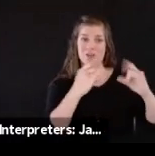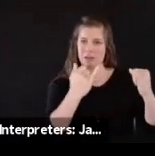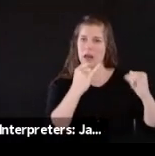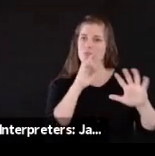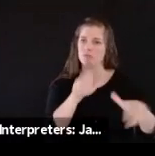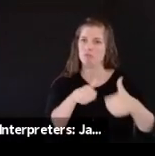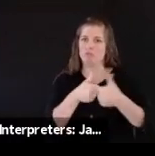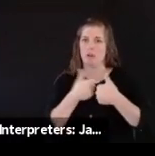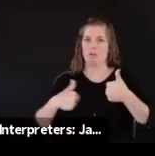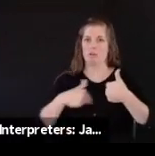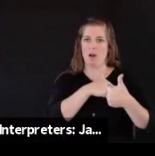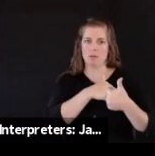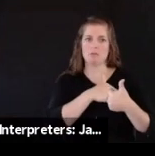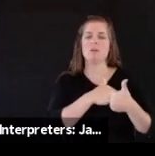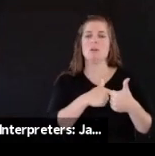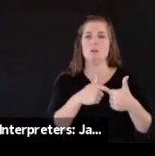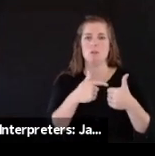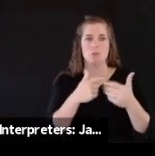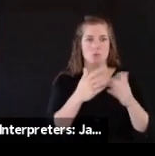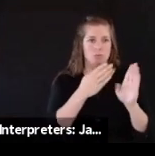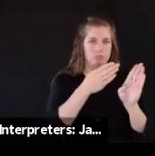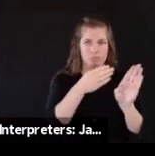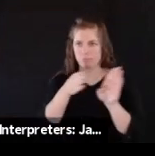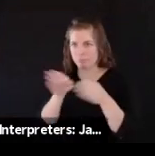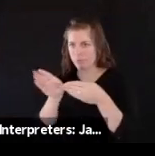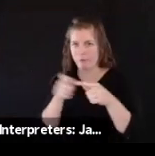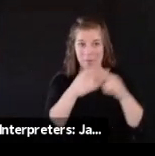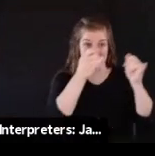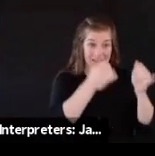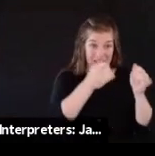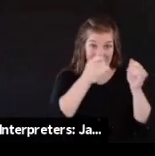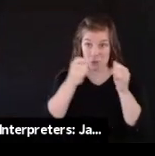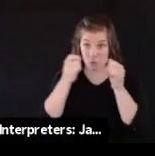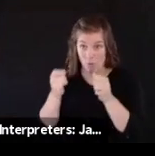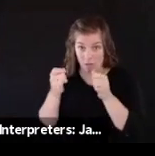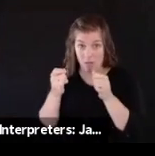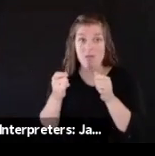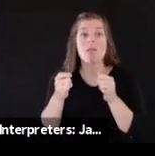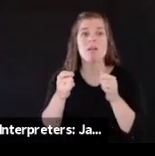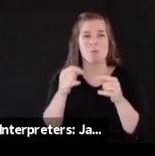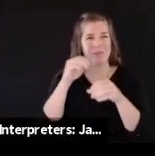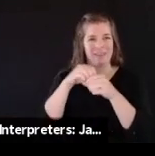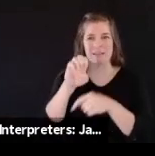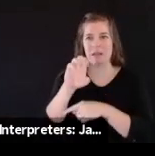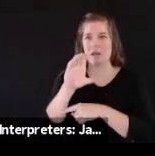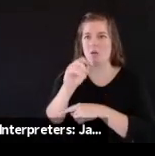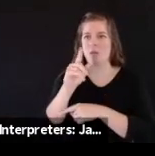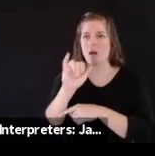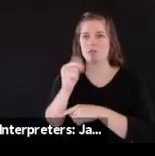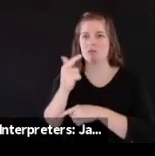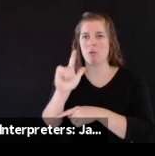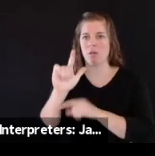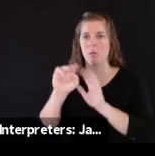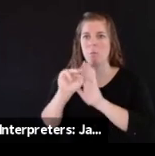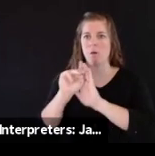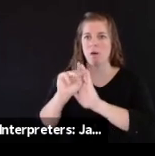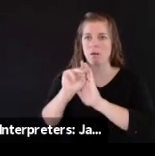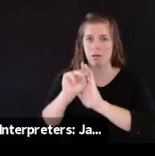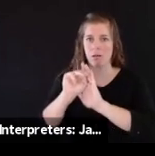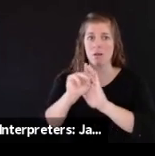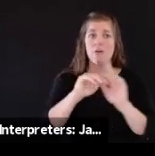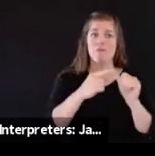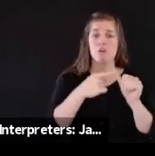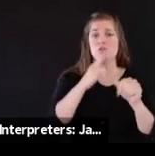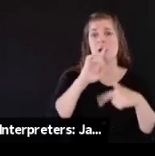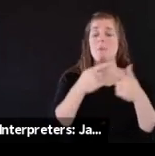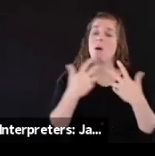move beyond the individual interventions that we noticed in the ecological model, where we were focusing on just talking about healthy relationships